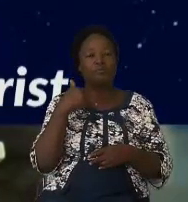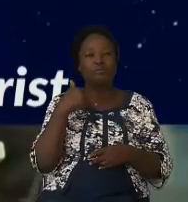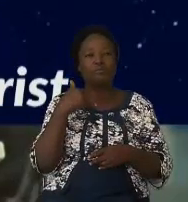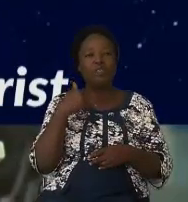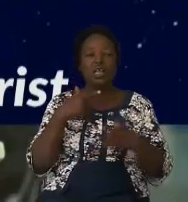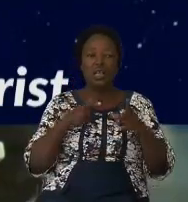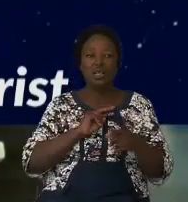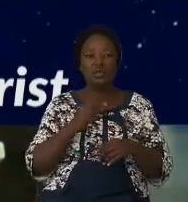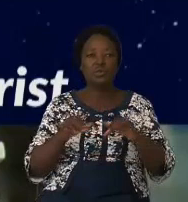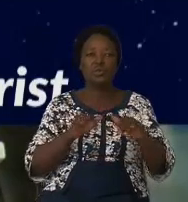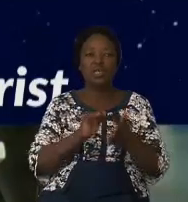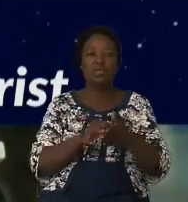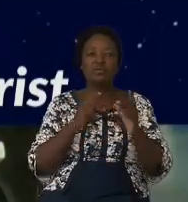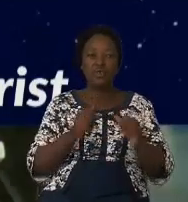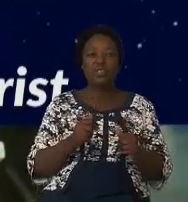to you.